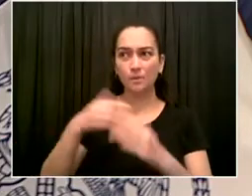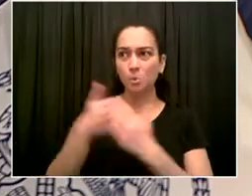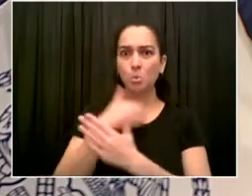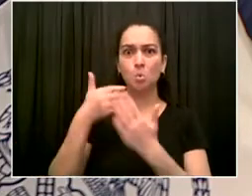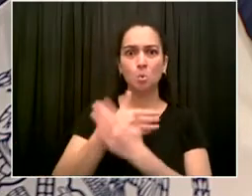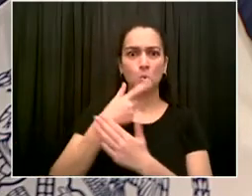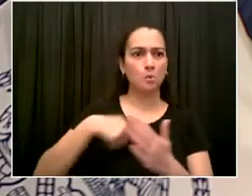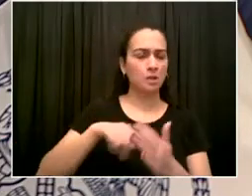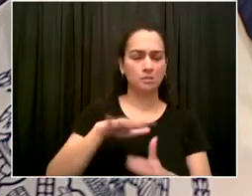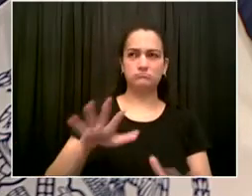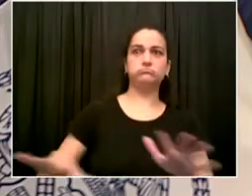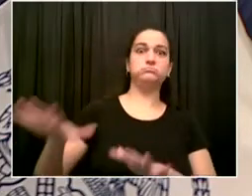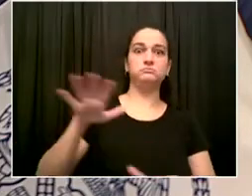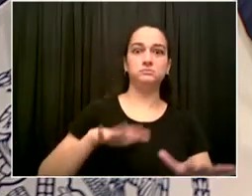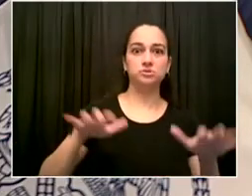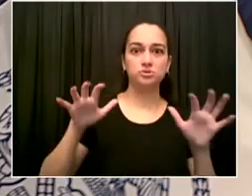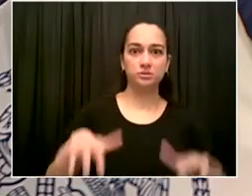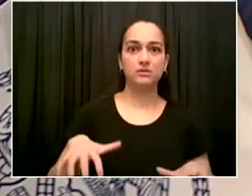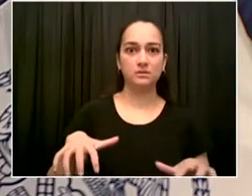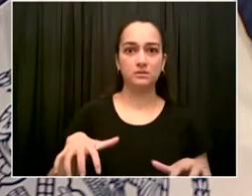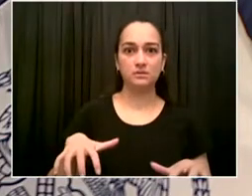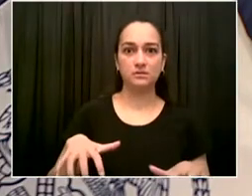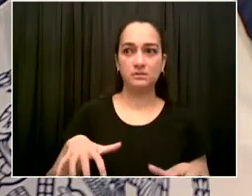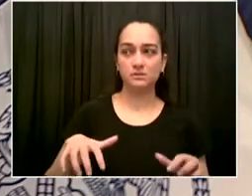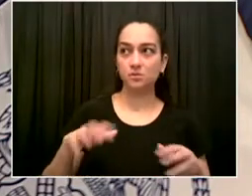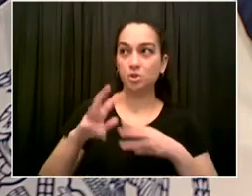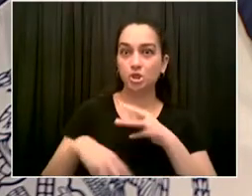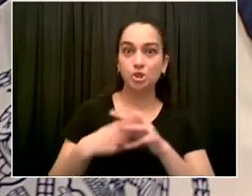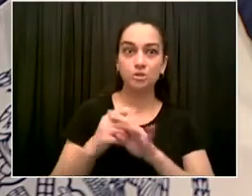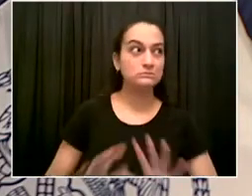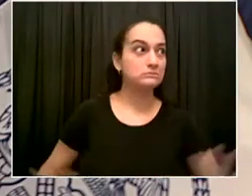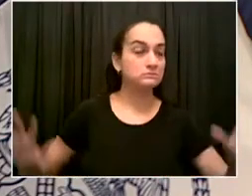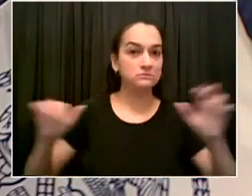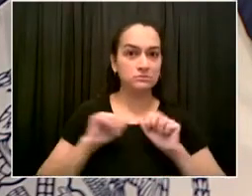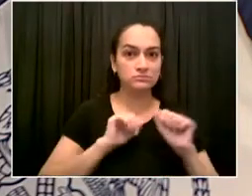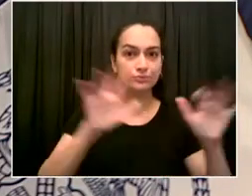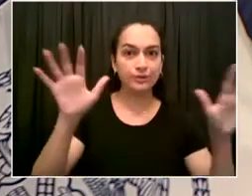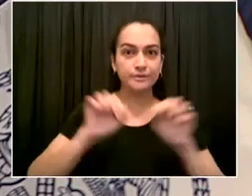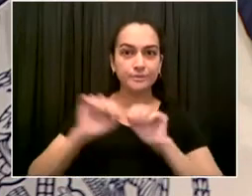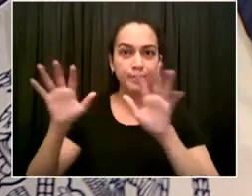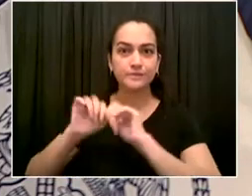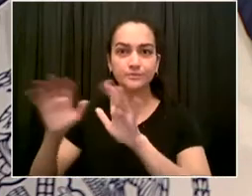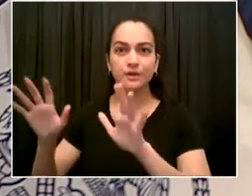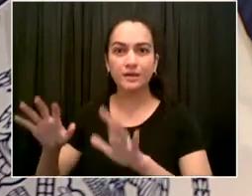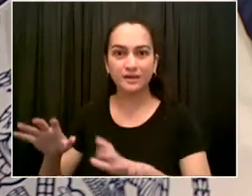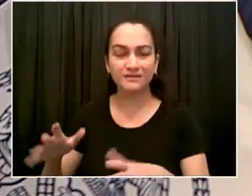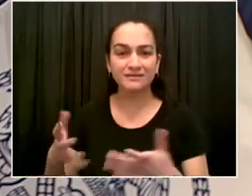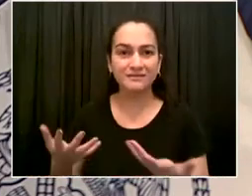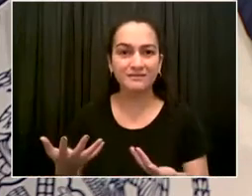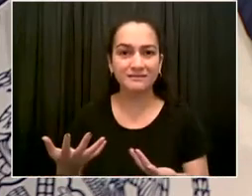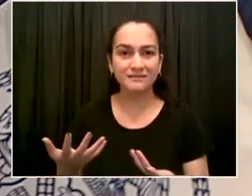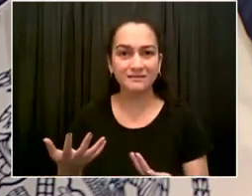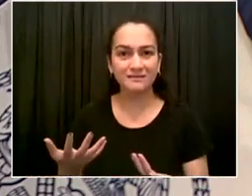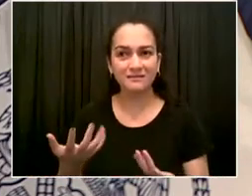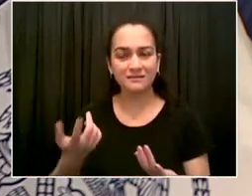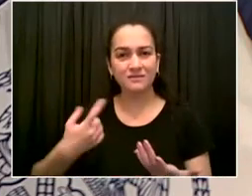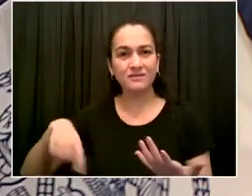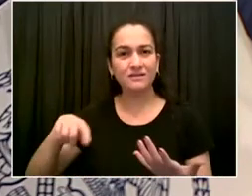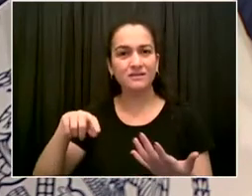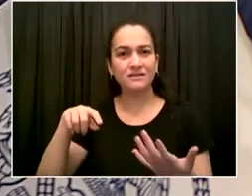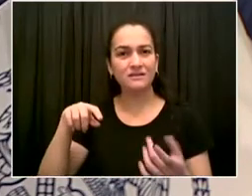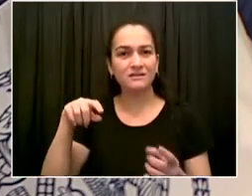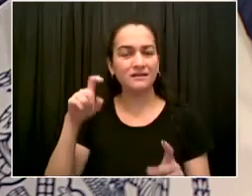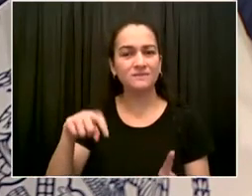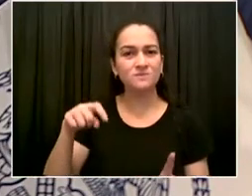there. But the people in public service who made things happen and